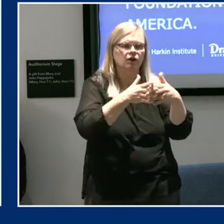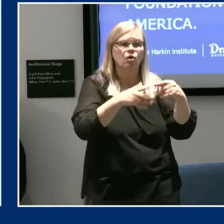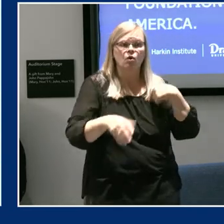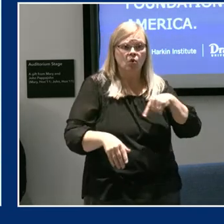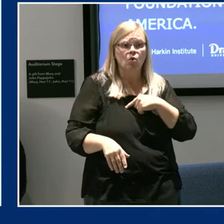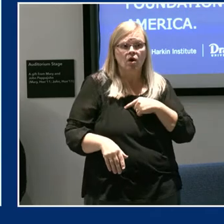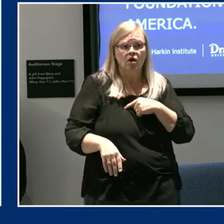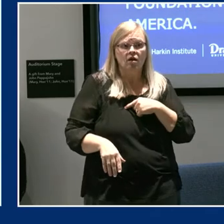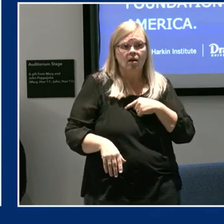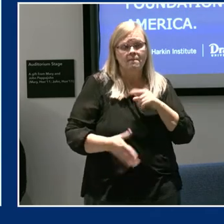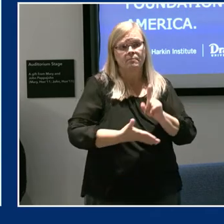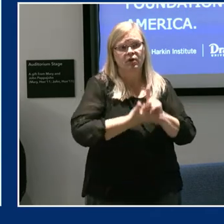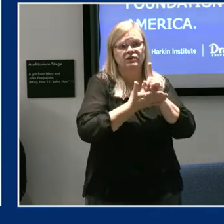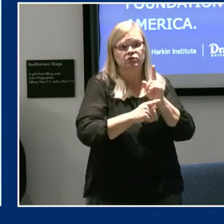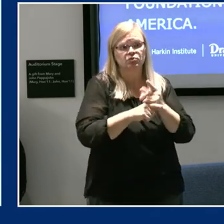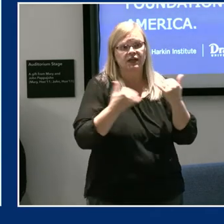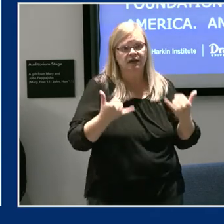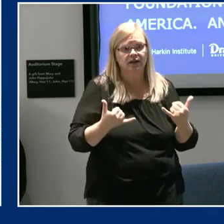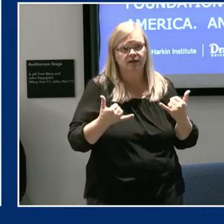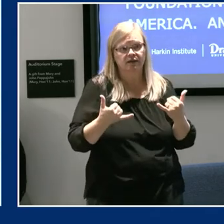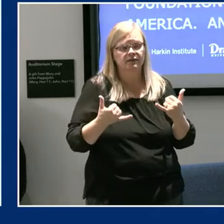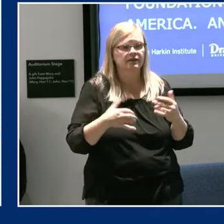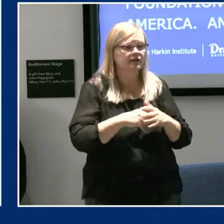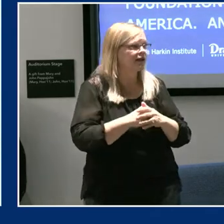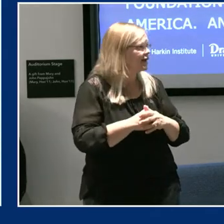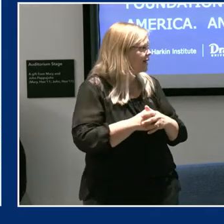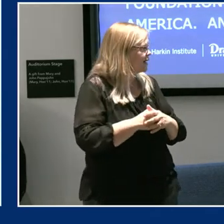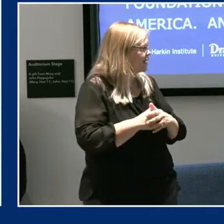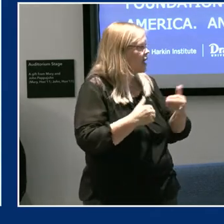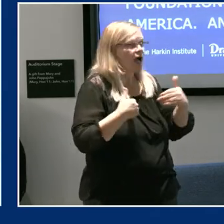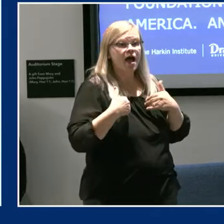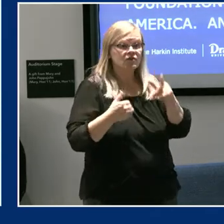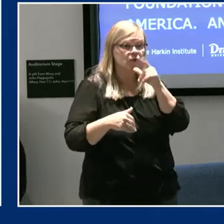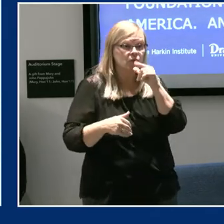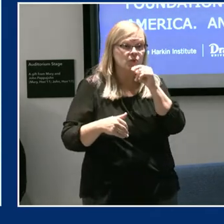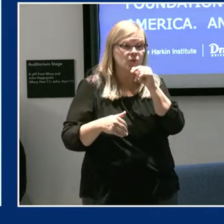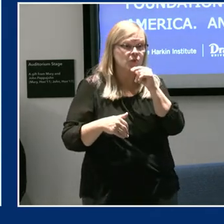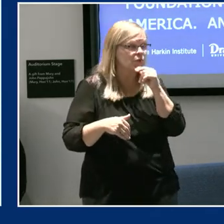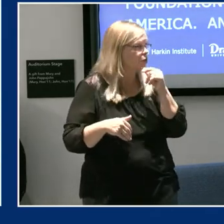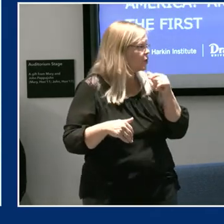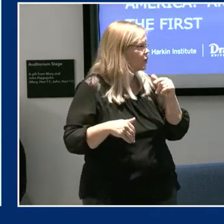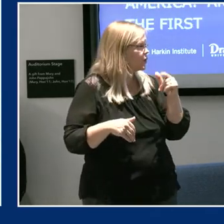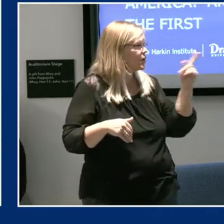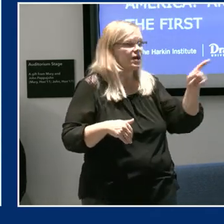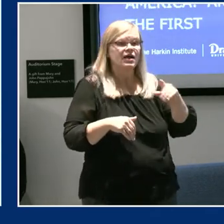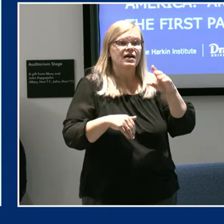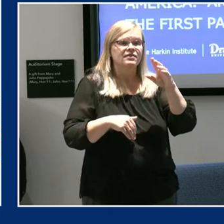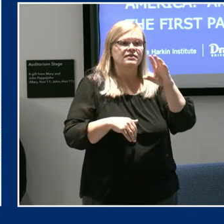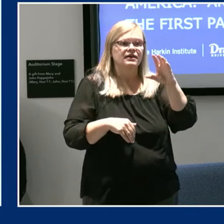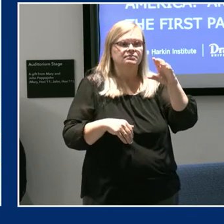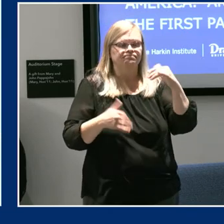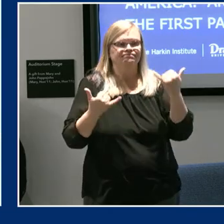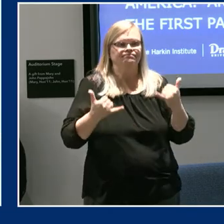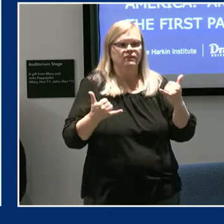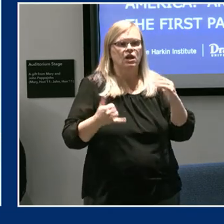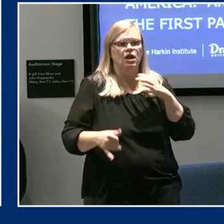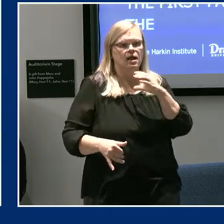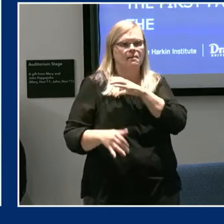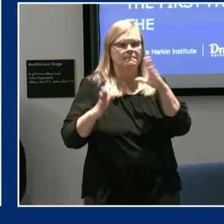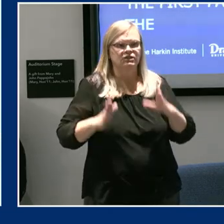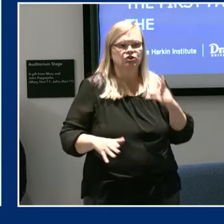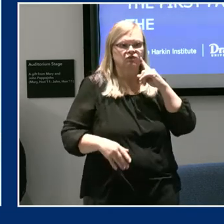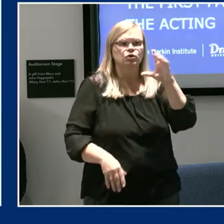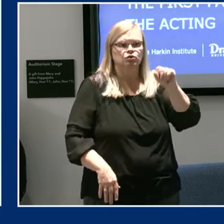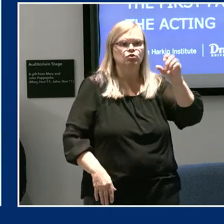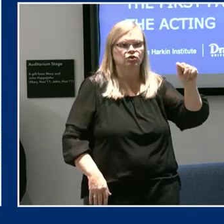privileged right now in the first part of our panel to have, first of all, the acting commissioner of the Social Security